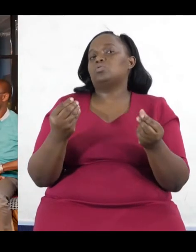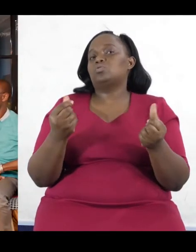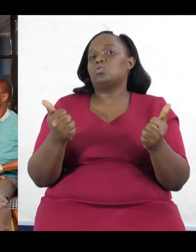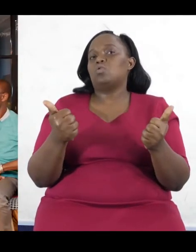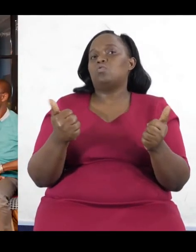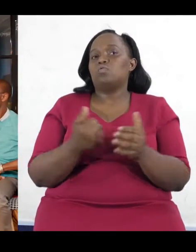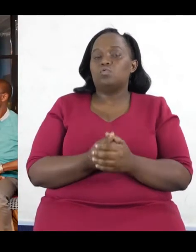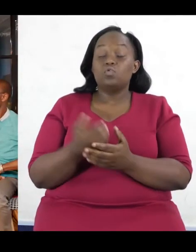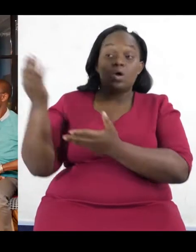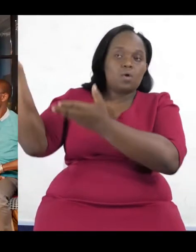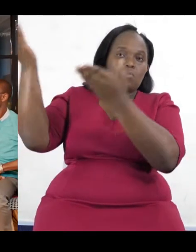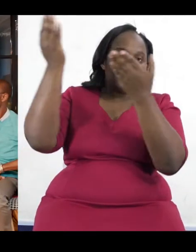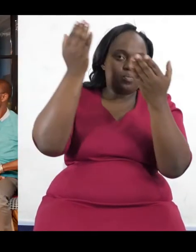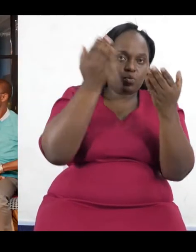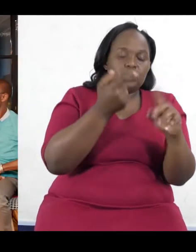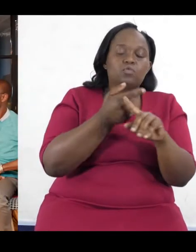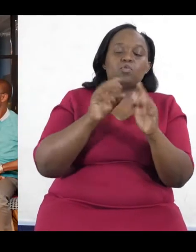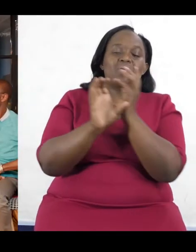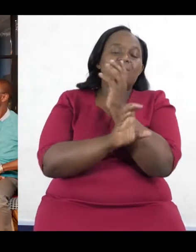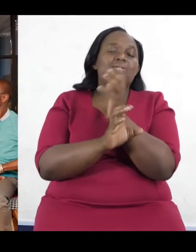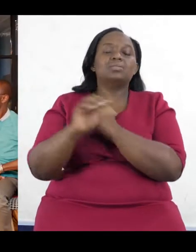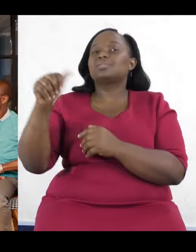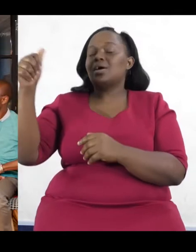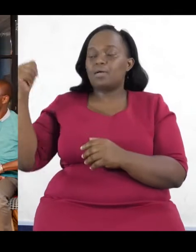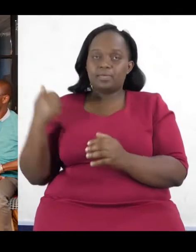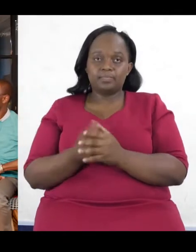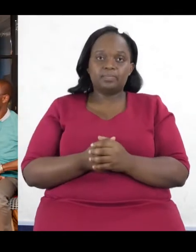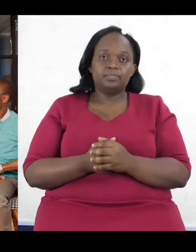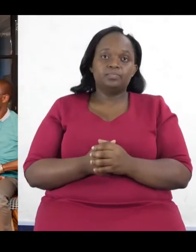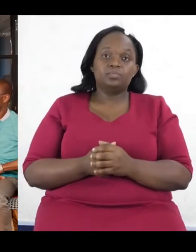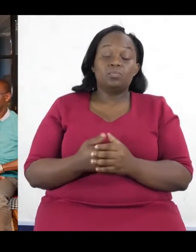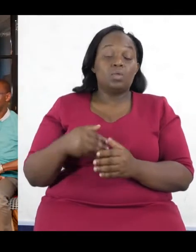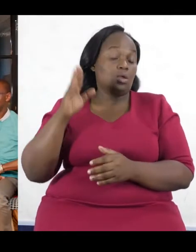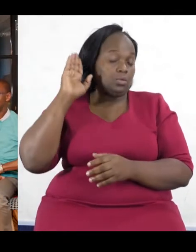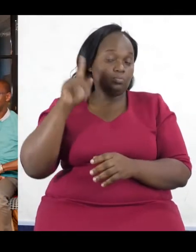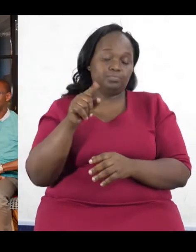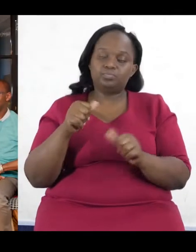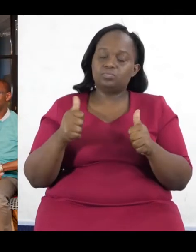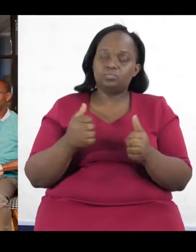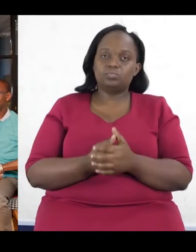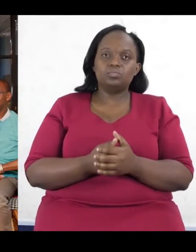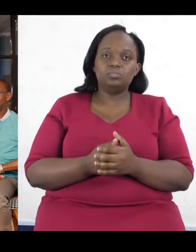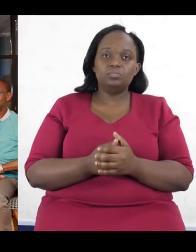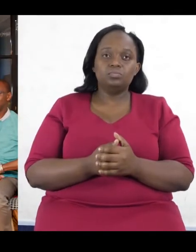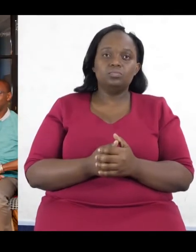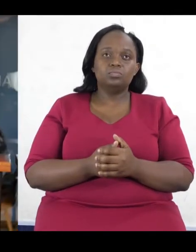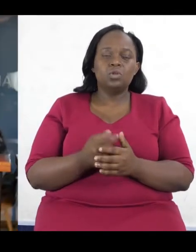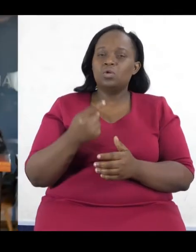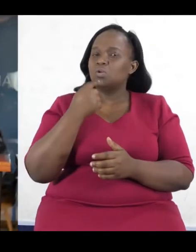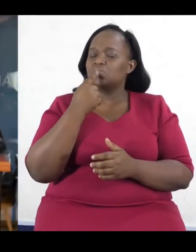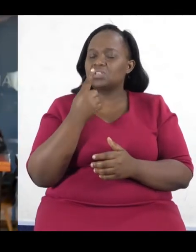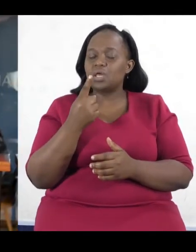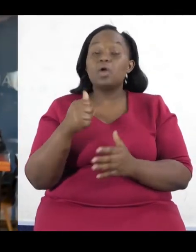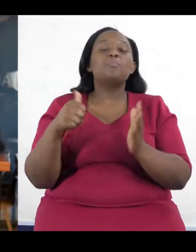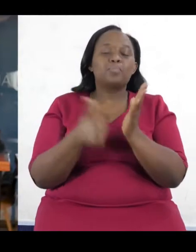importing product from other countries. Yeah. Yeah. So ideally what you're saying is that, yes, there's